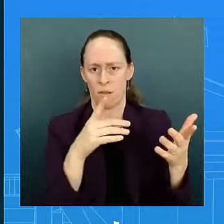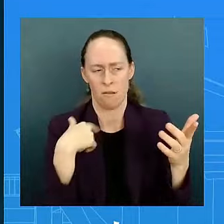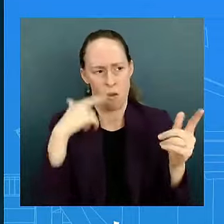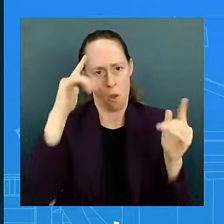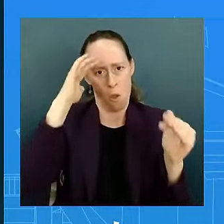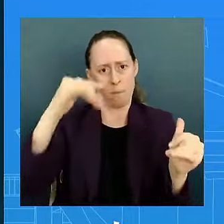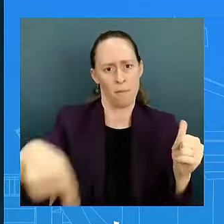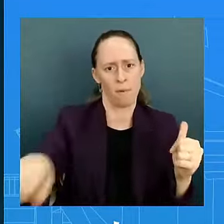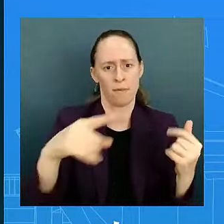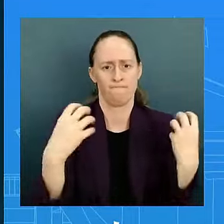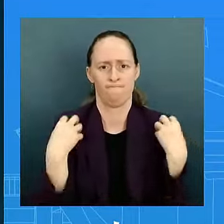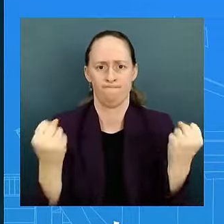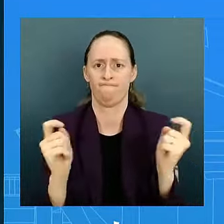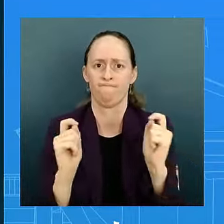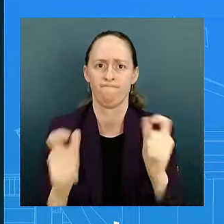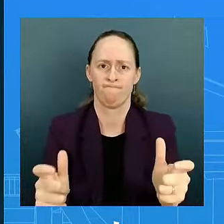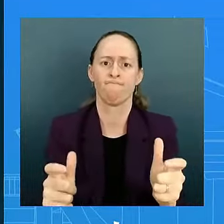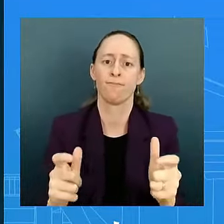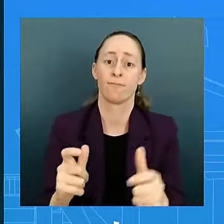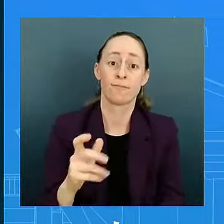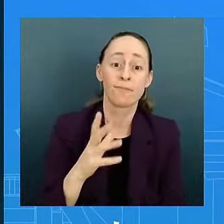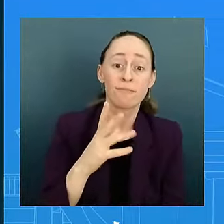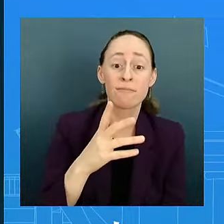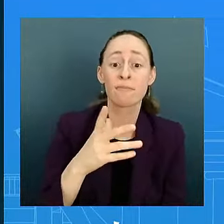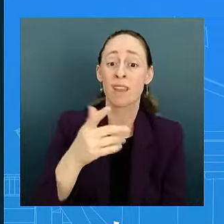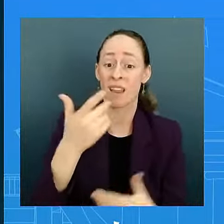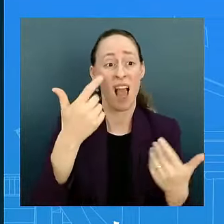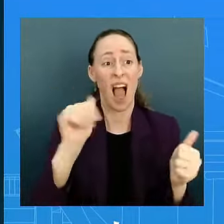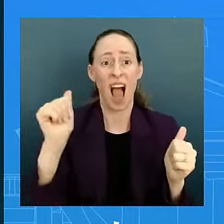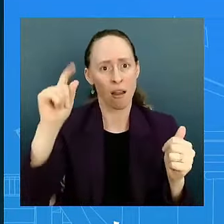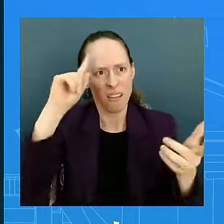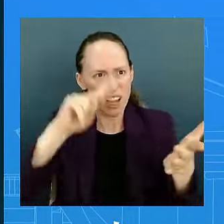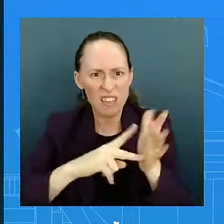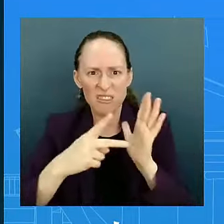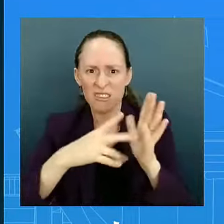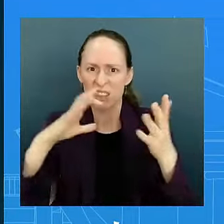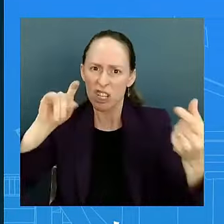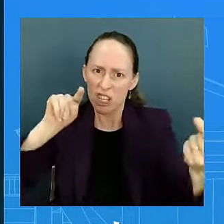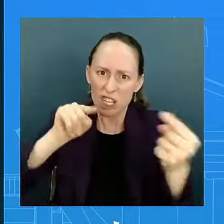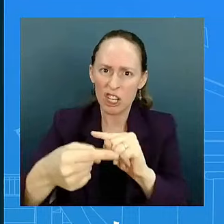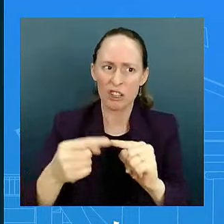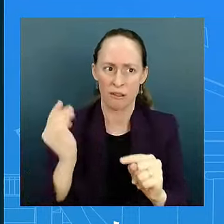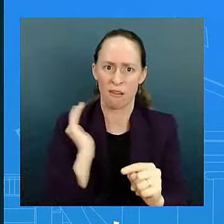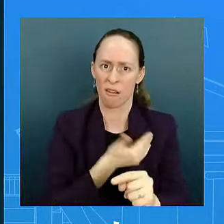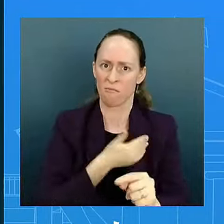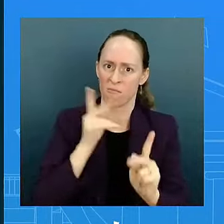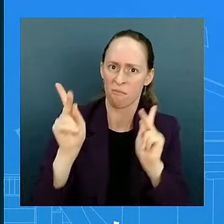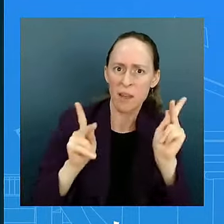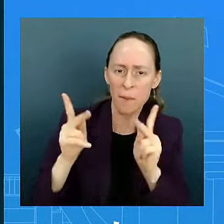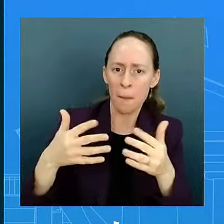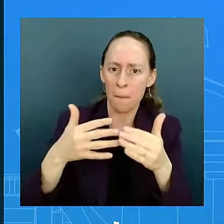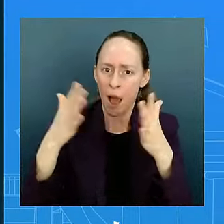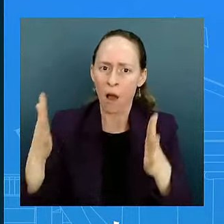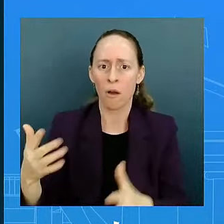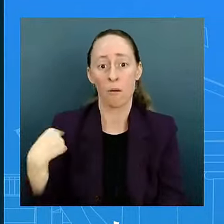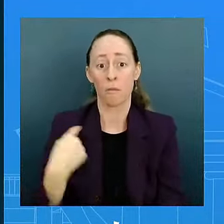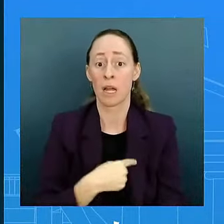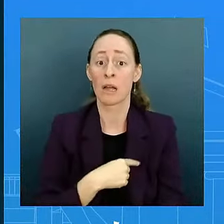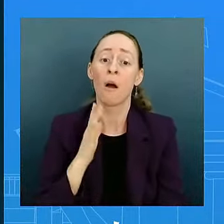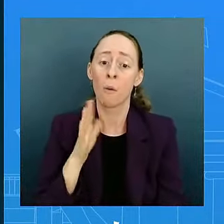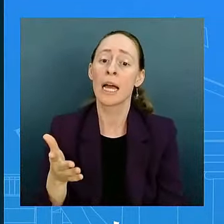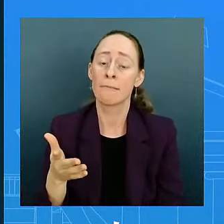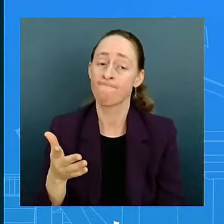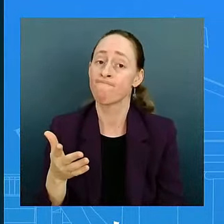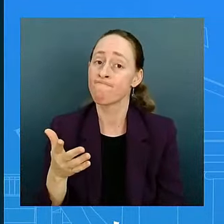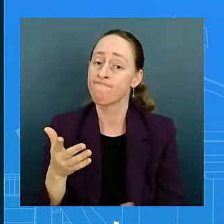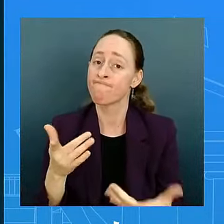any attack against our personnel in a manner and place of our choosing. And I can say the president